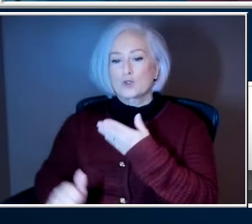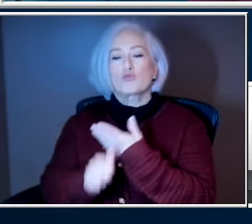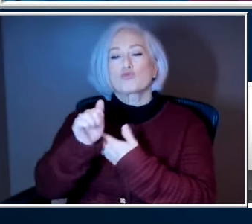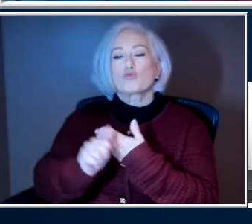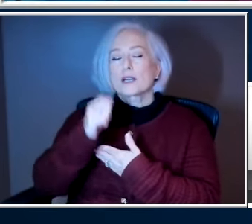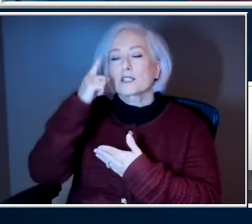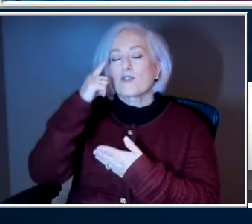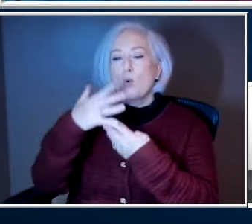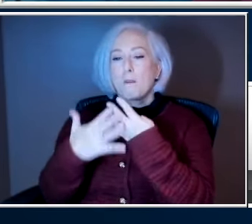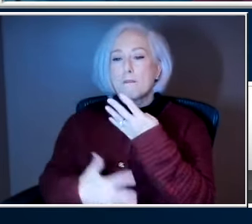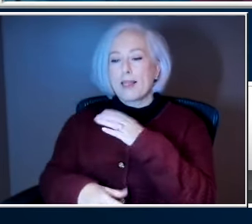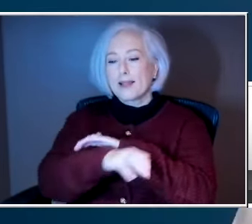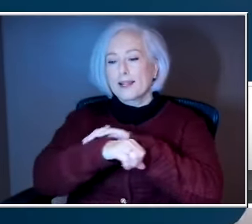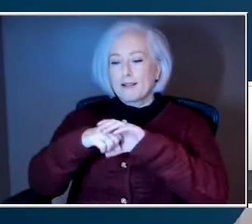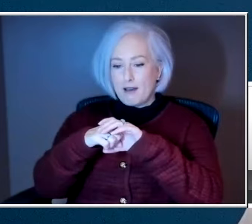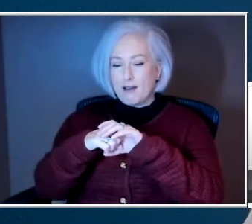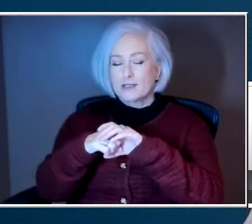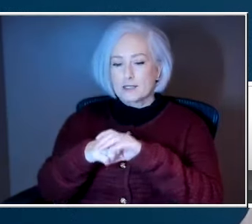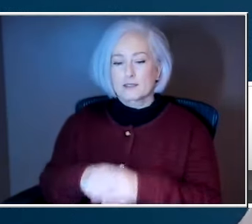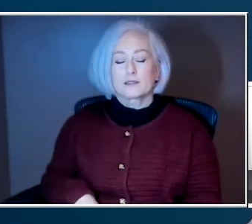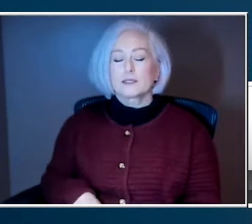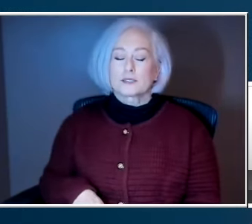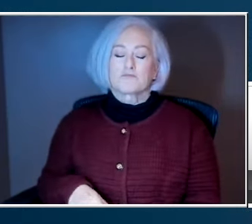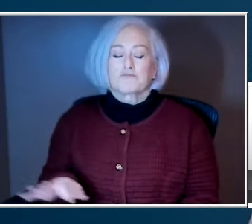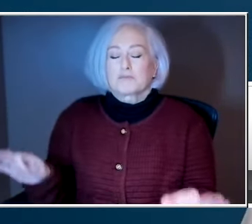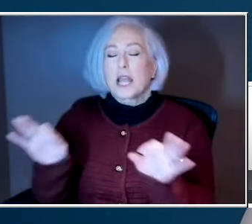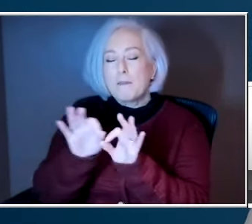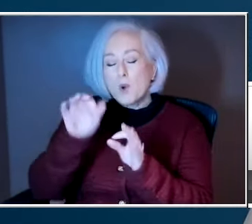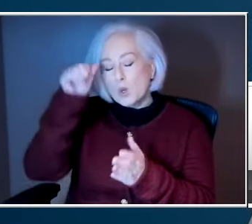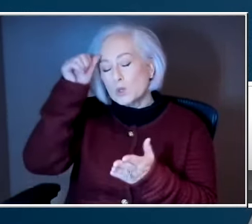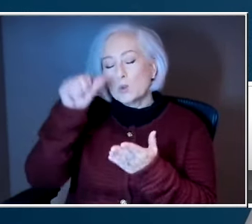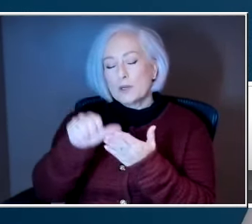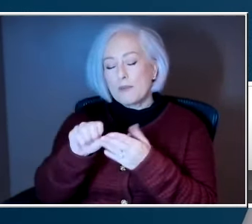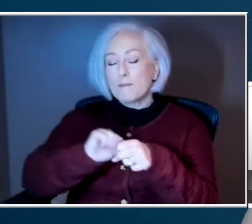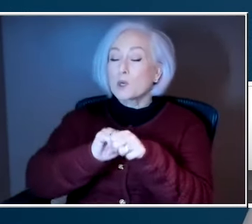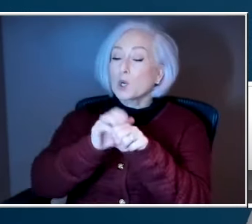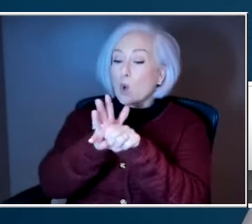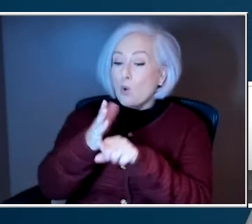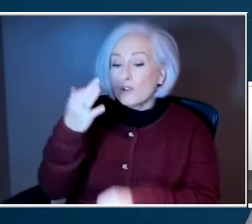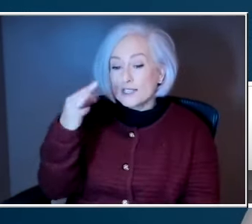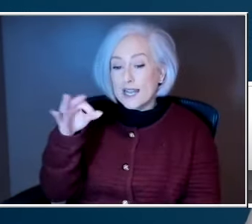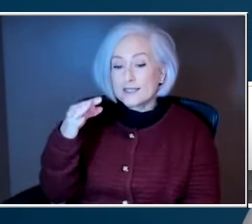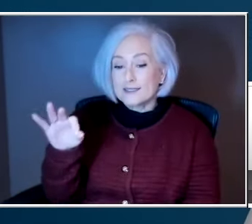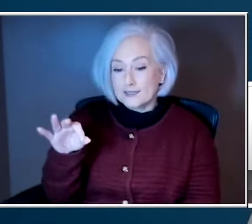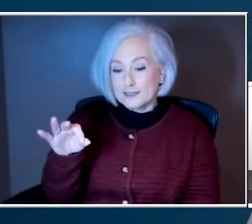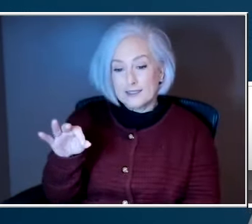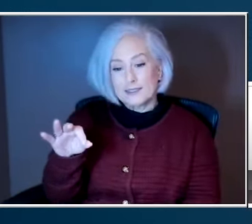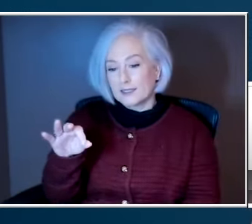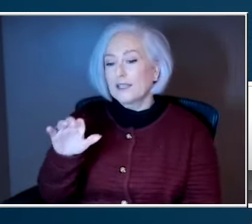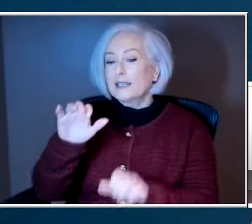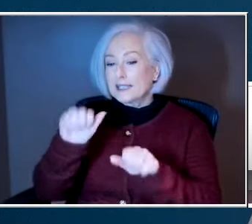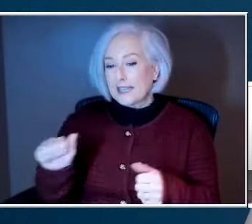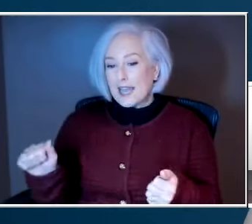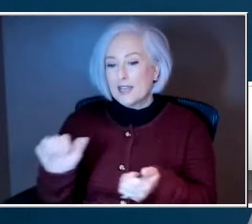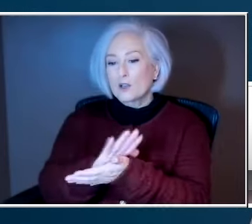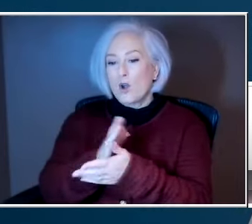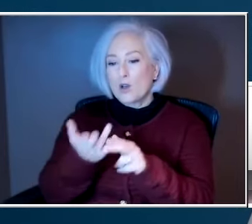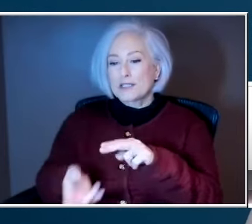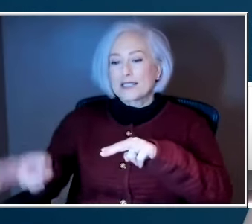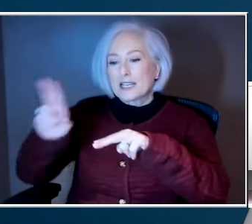focused on? Yeah, I think it's important to remember, we know that COVID-19 alone can cause an increased risk of you getting blood clots. So